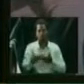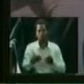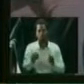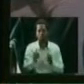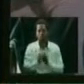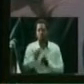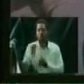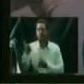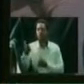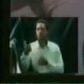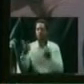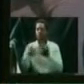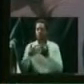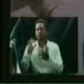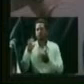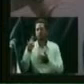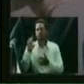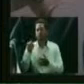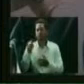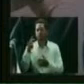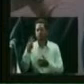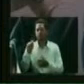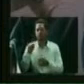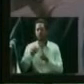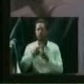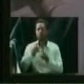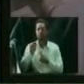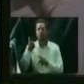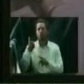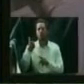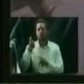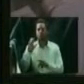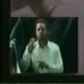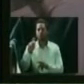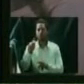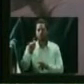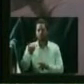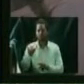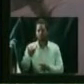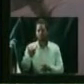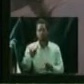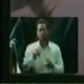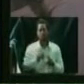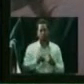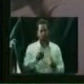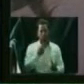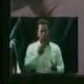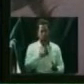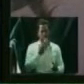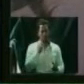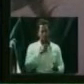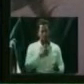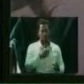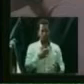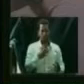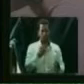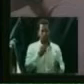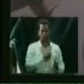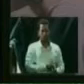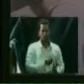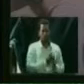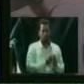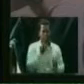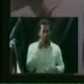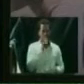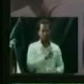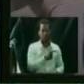matching funds grants from other entities. What should make this grant from the Broad Center any different? Consider the fact that